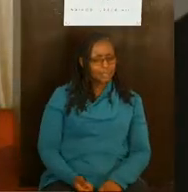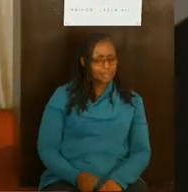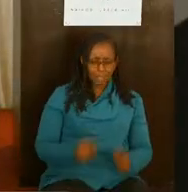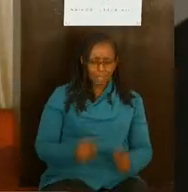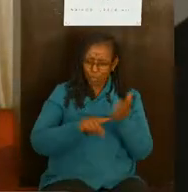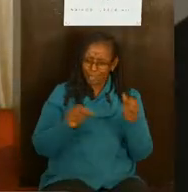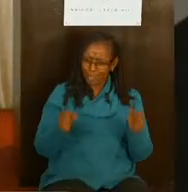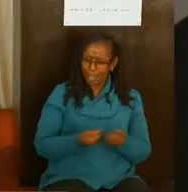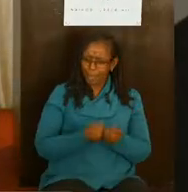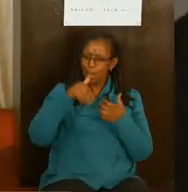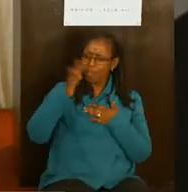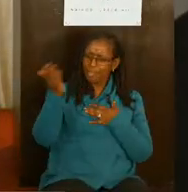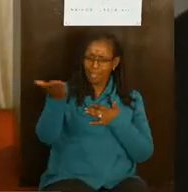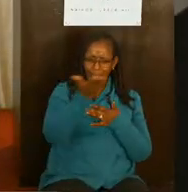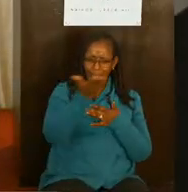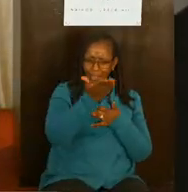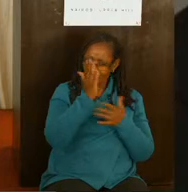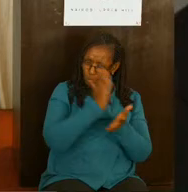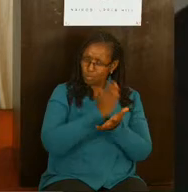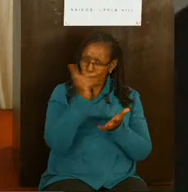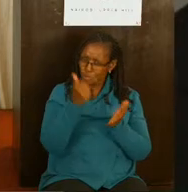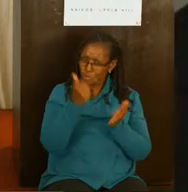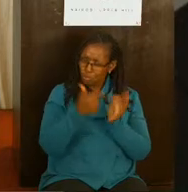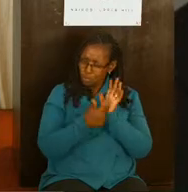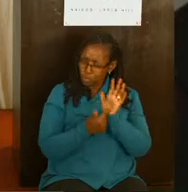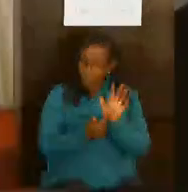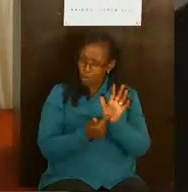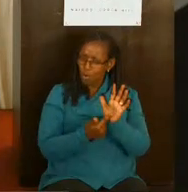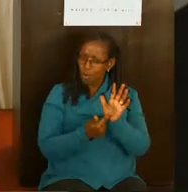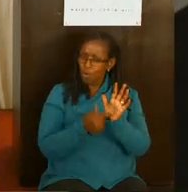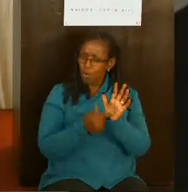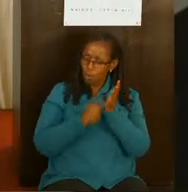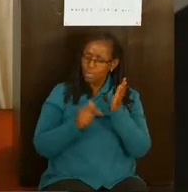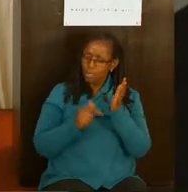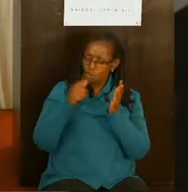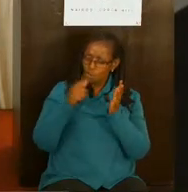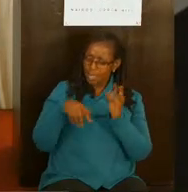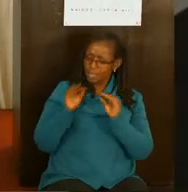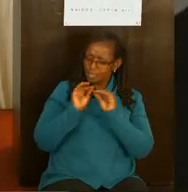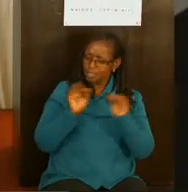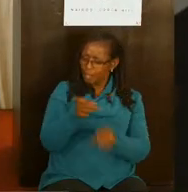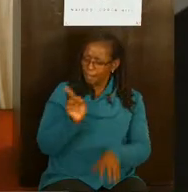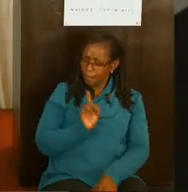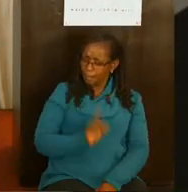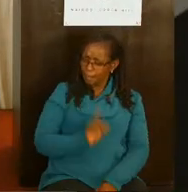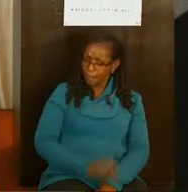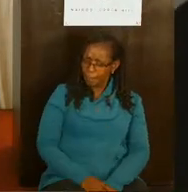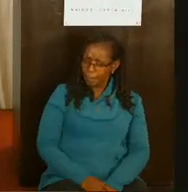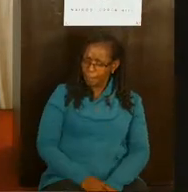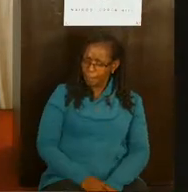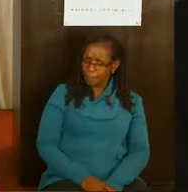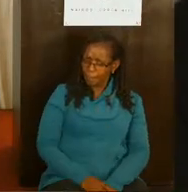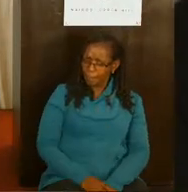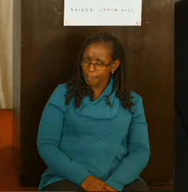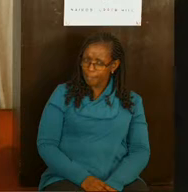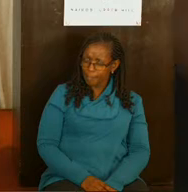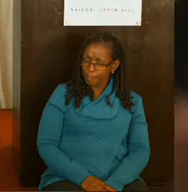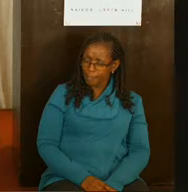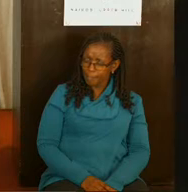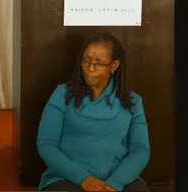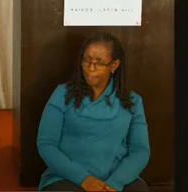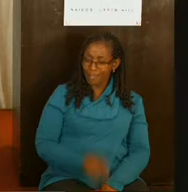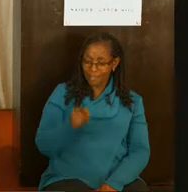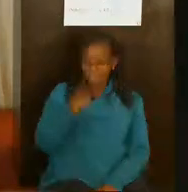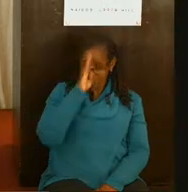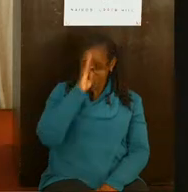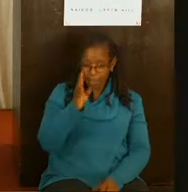is happening out there does it really reflect what we are actually teaching them every Sunday this time